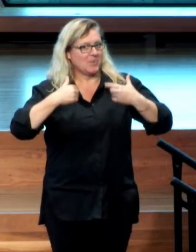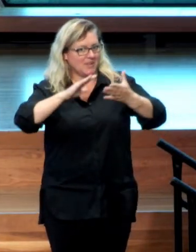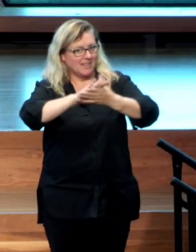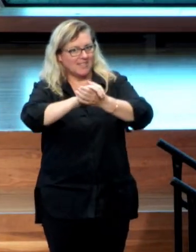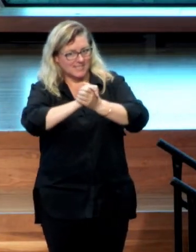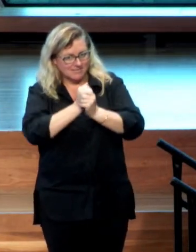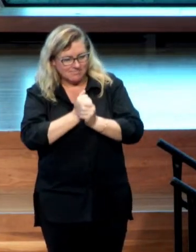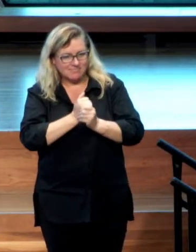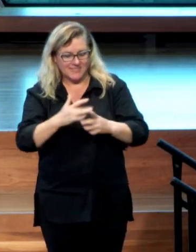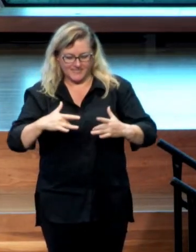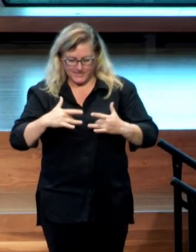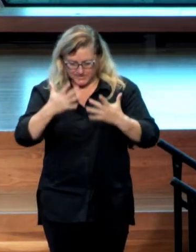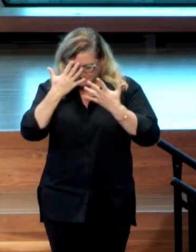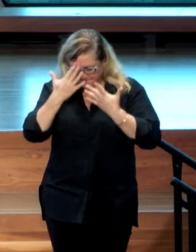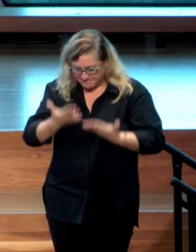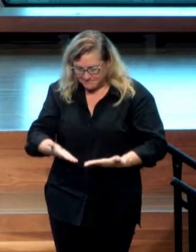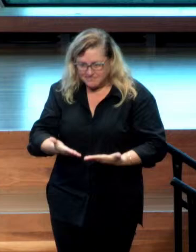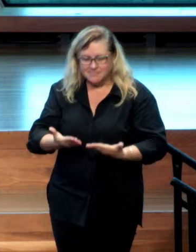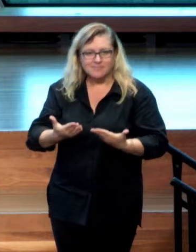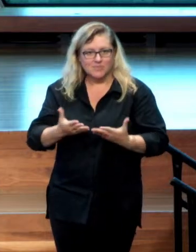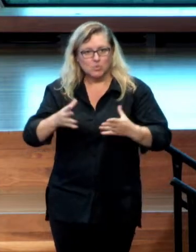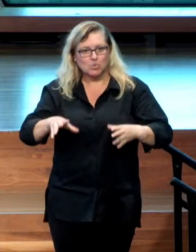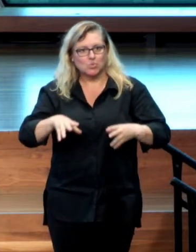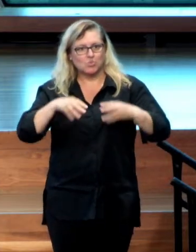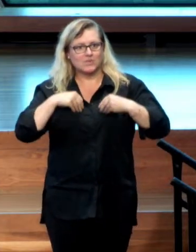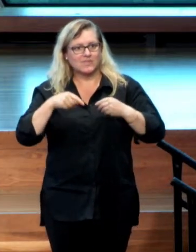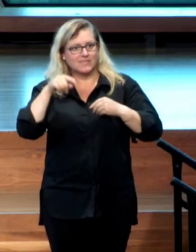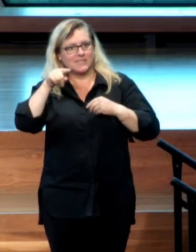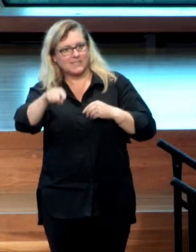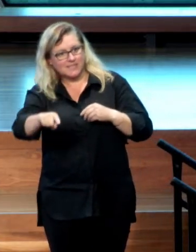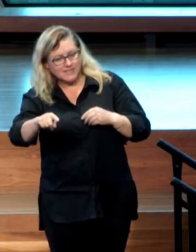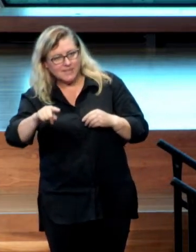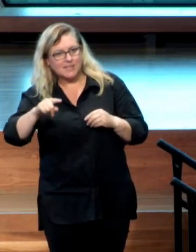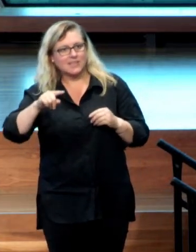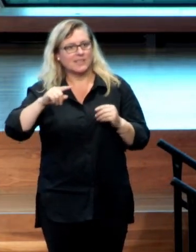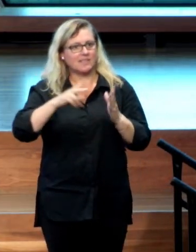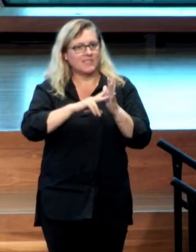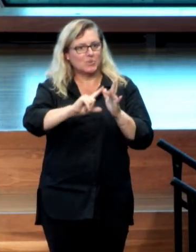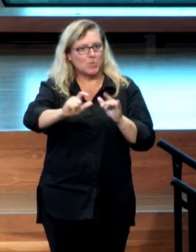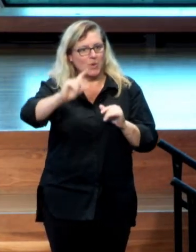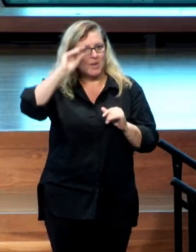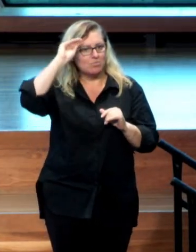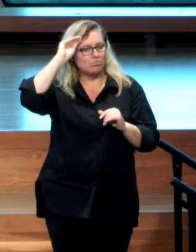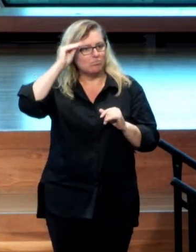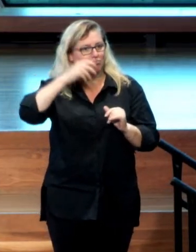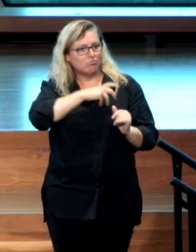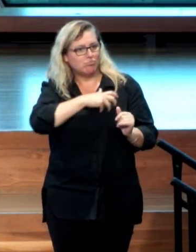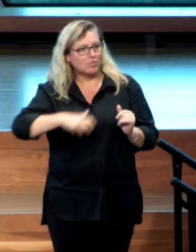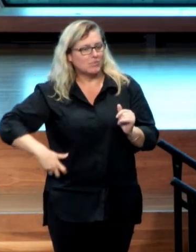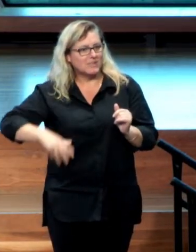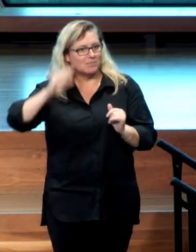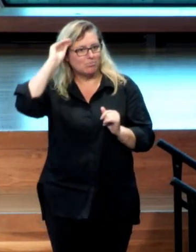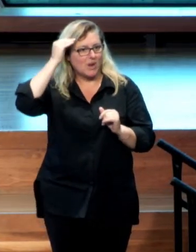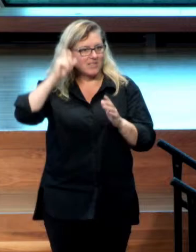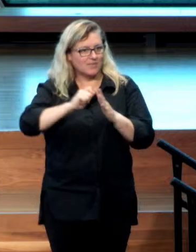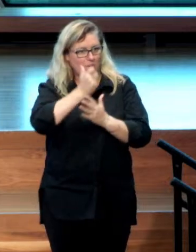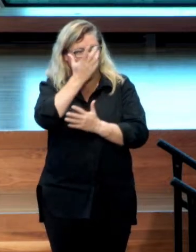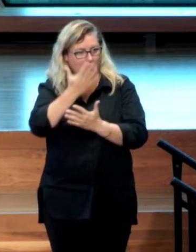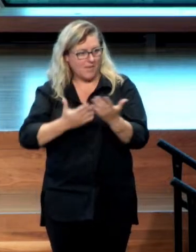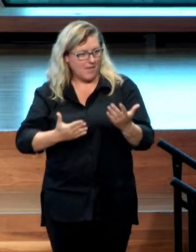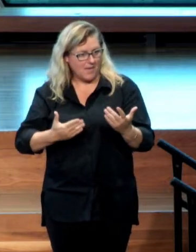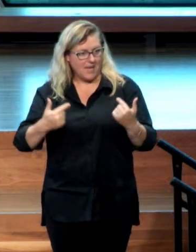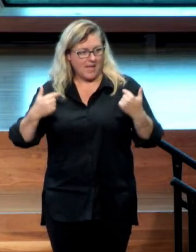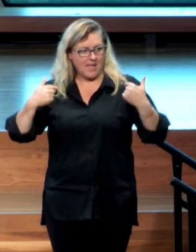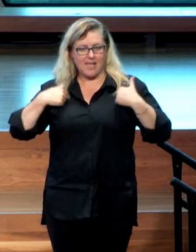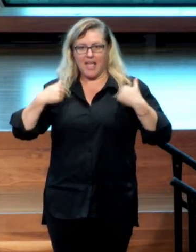and deeply honored to be receiving the Victorian Premier's Prize for Poetry. I'm coming to you from